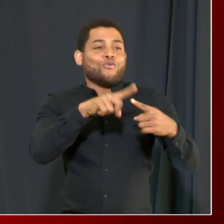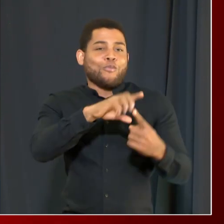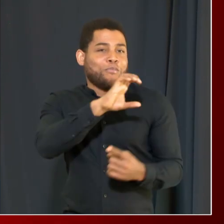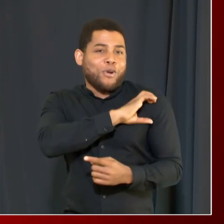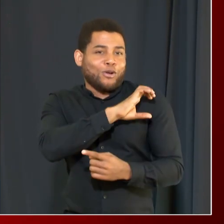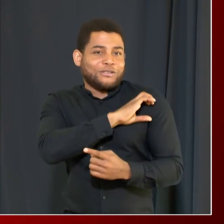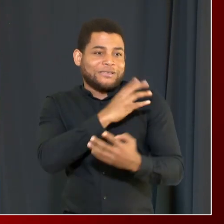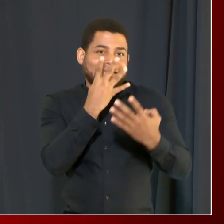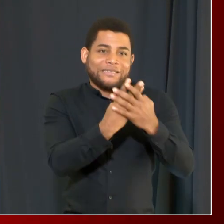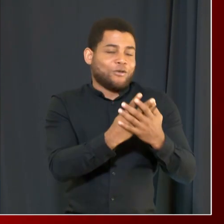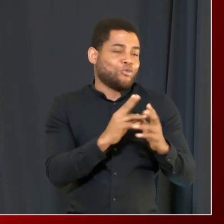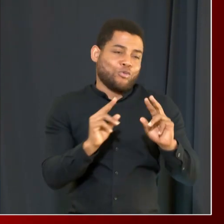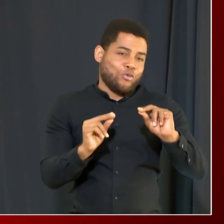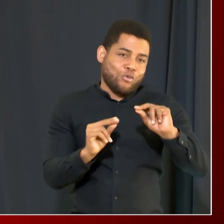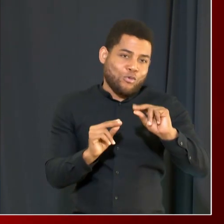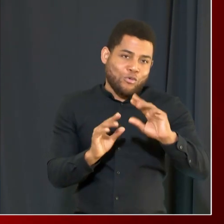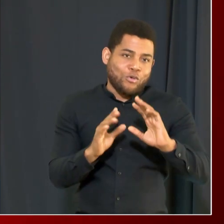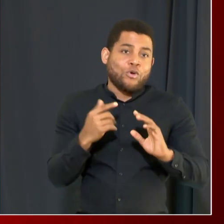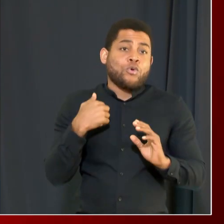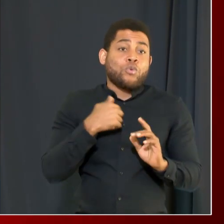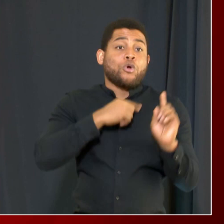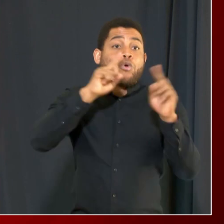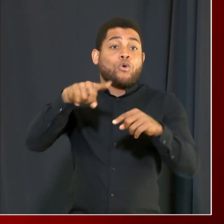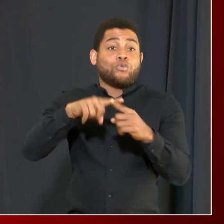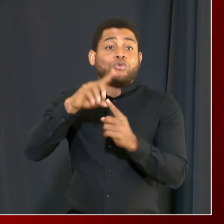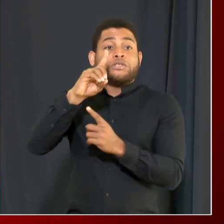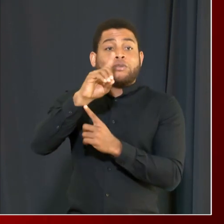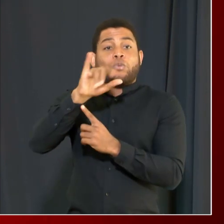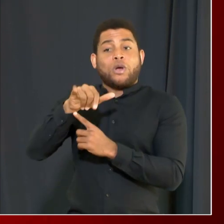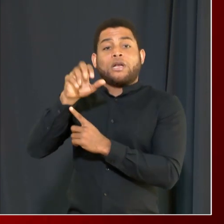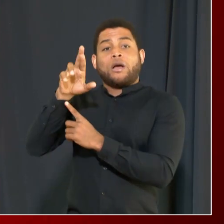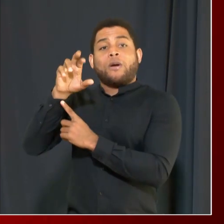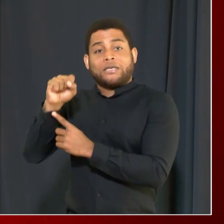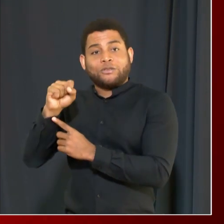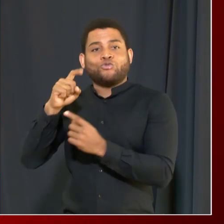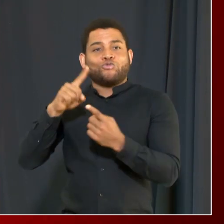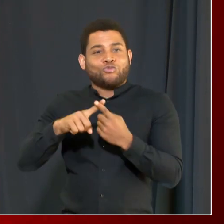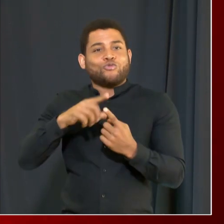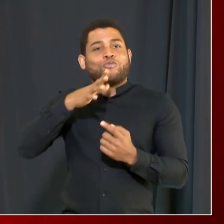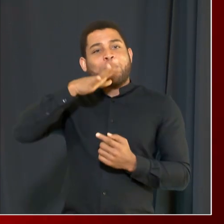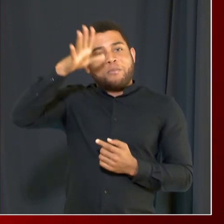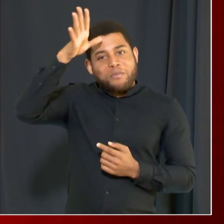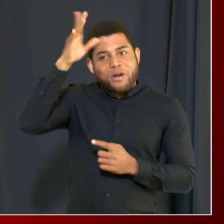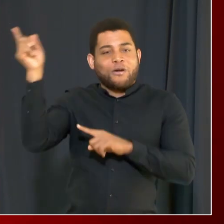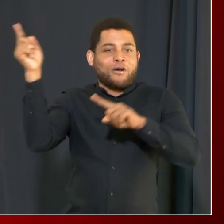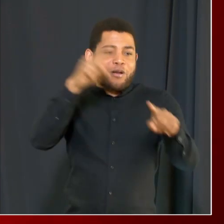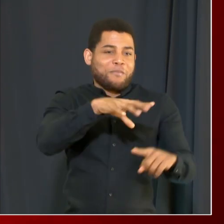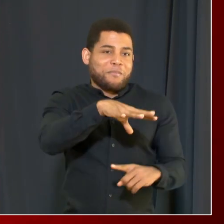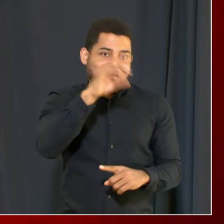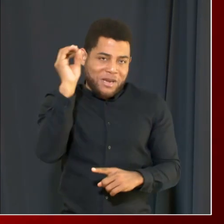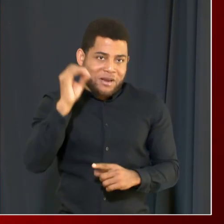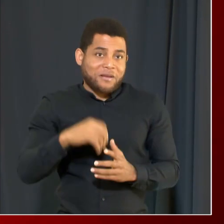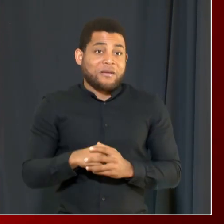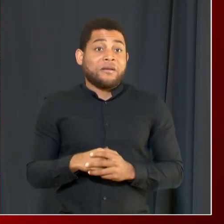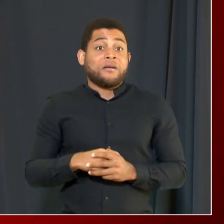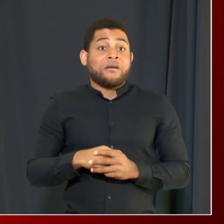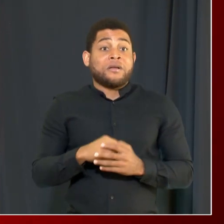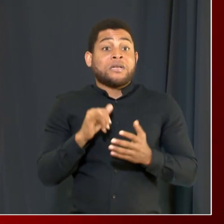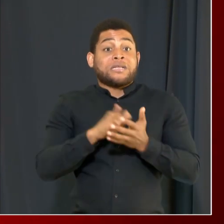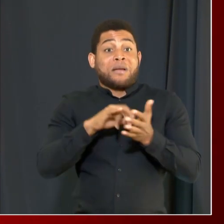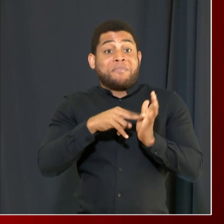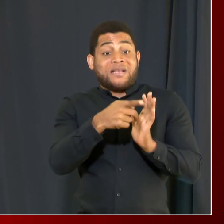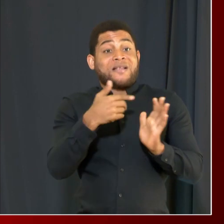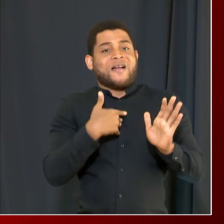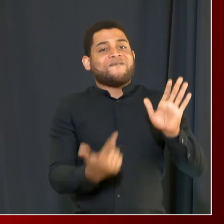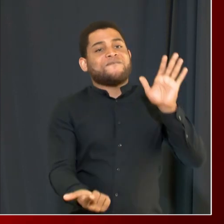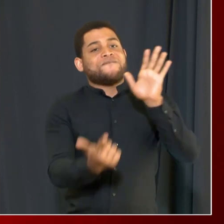staff until their parents are located. Those are for kids who are curfew violating. Now, the kids who are